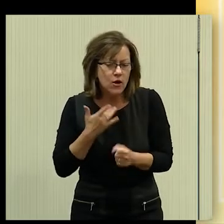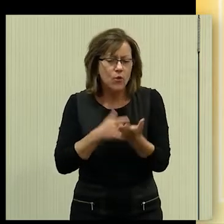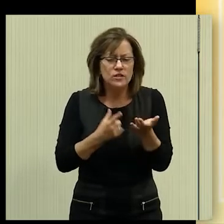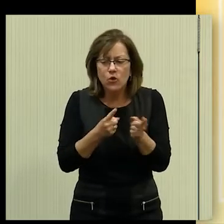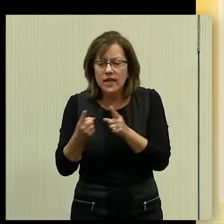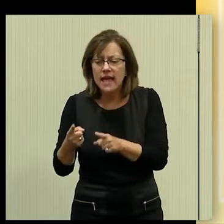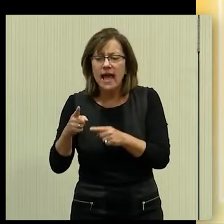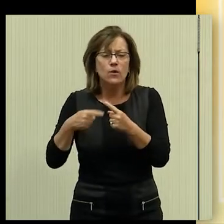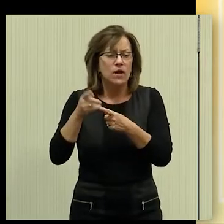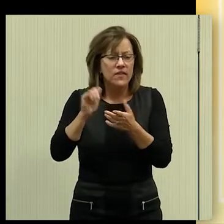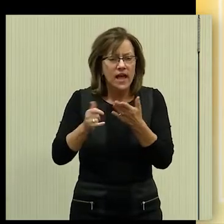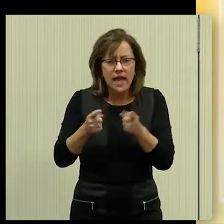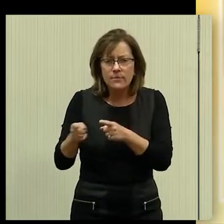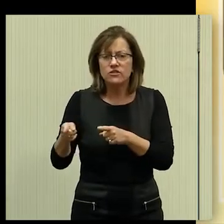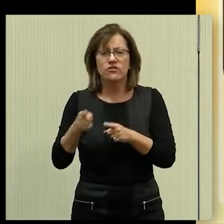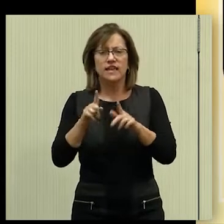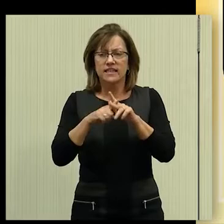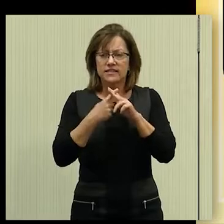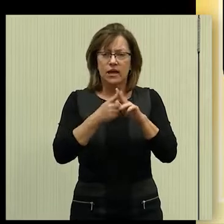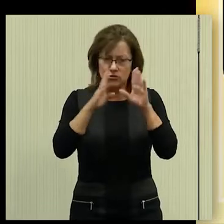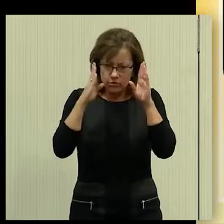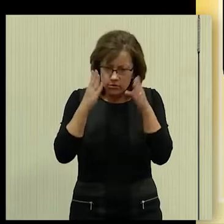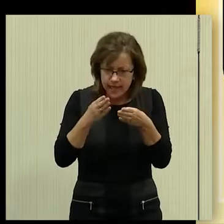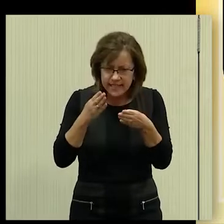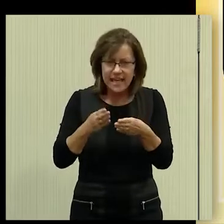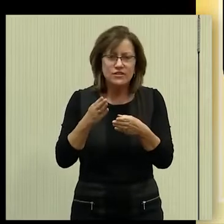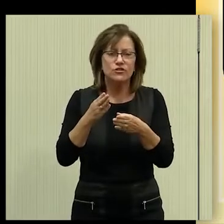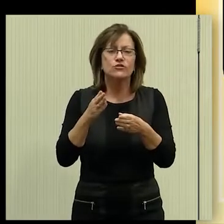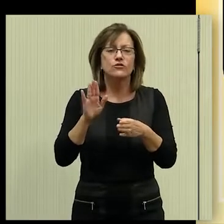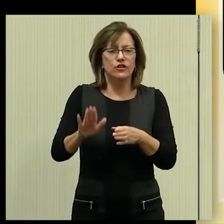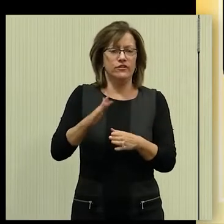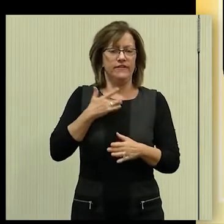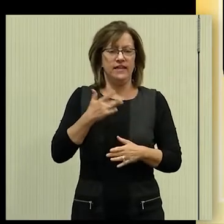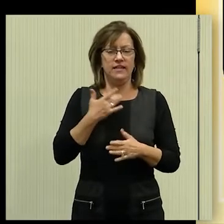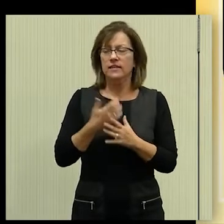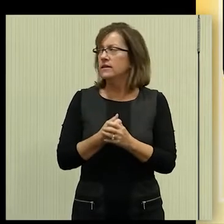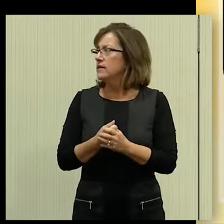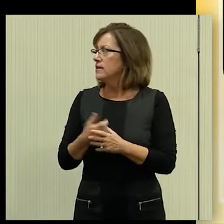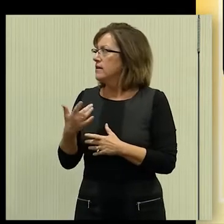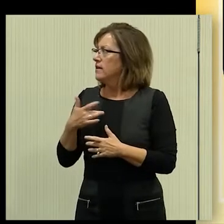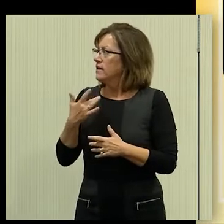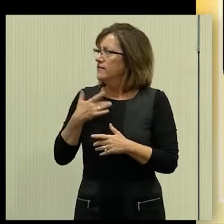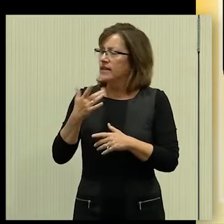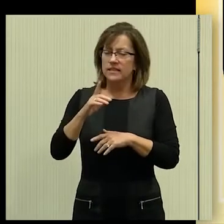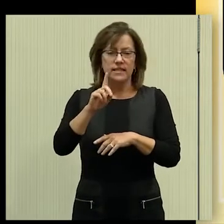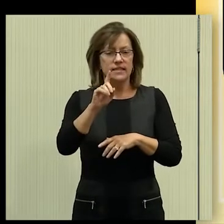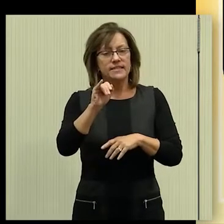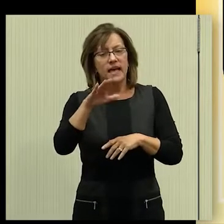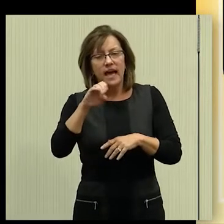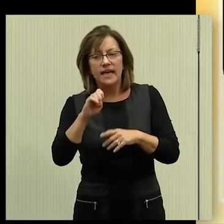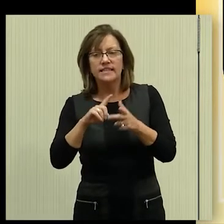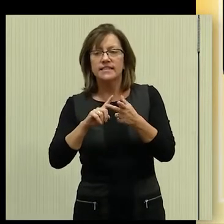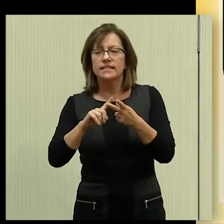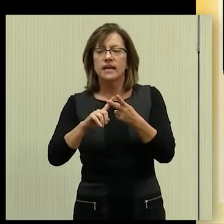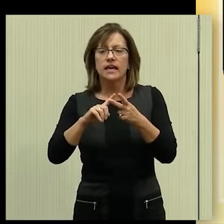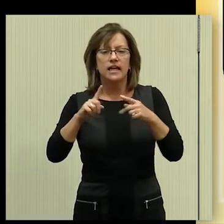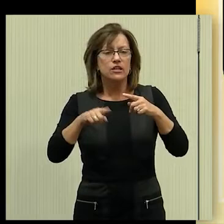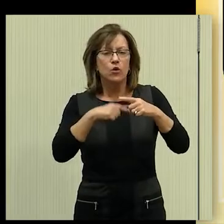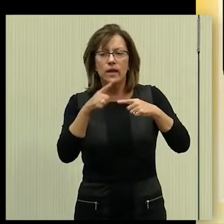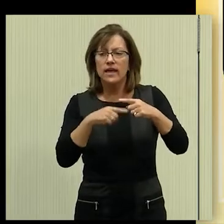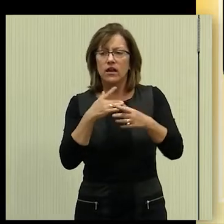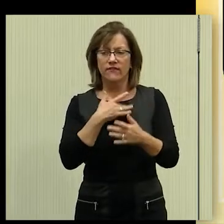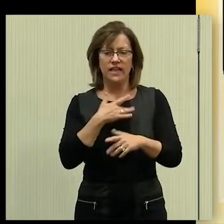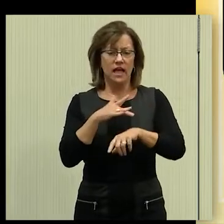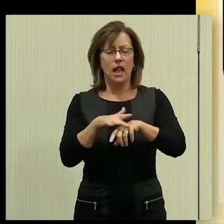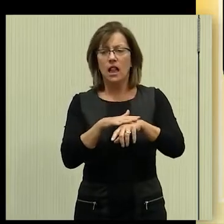to cue in more to those feelings. And then here's like these feeling dice and feeling wheels that you can download from the website too and